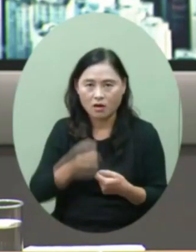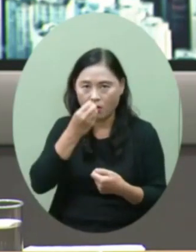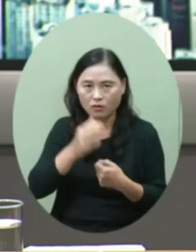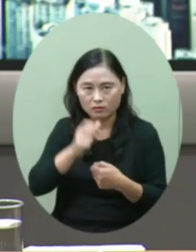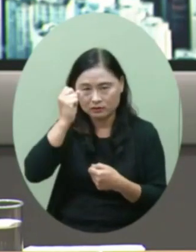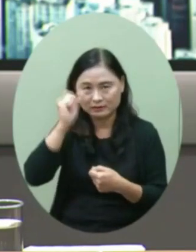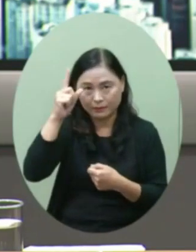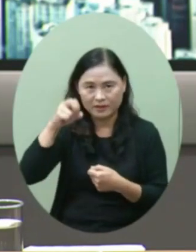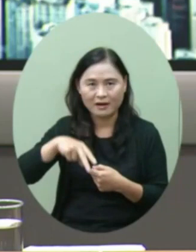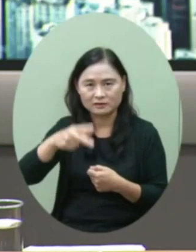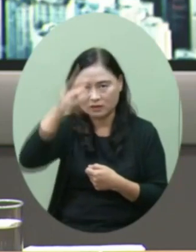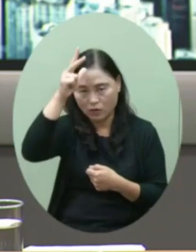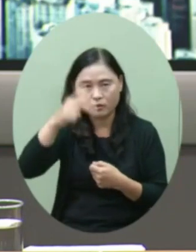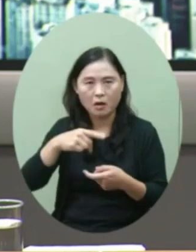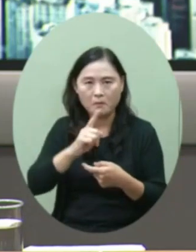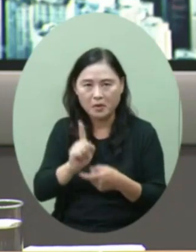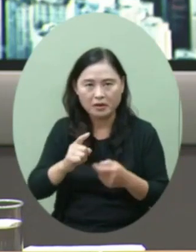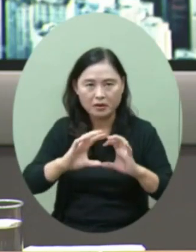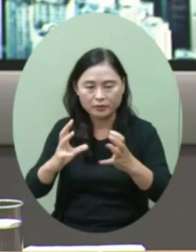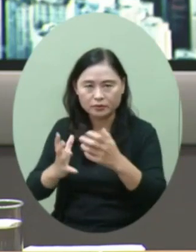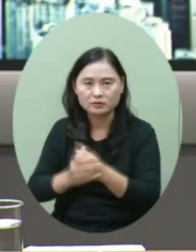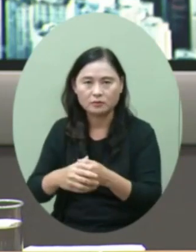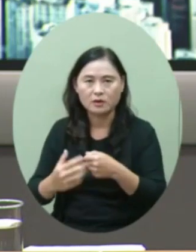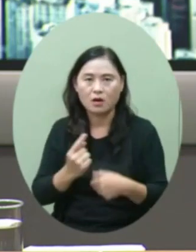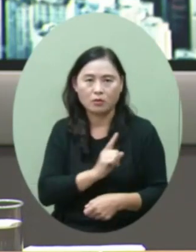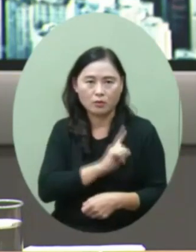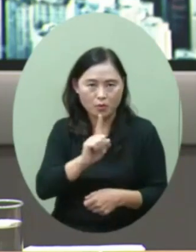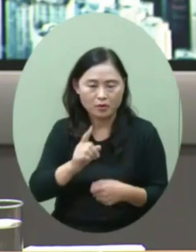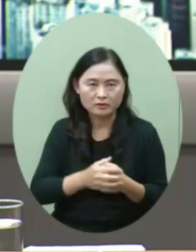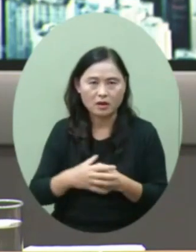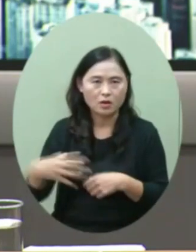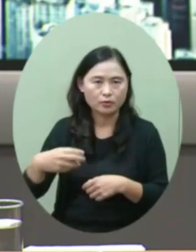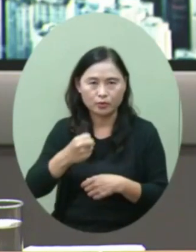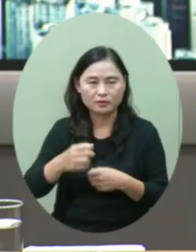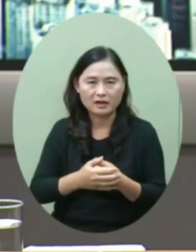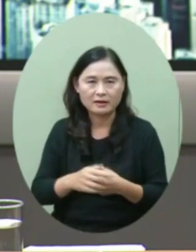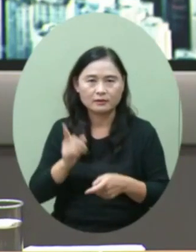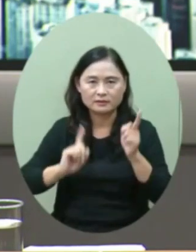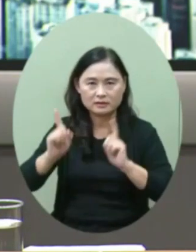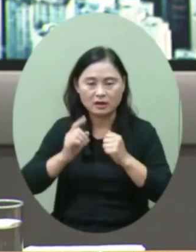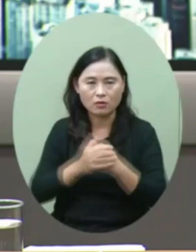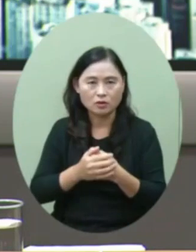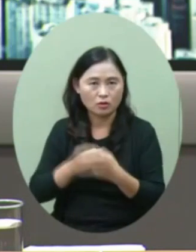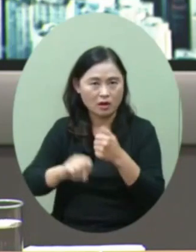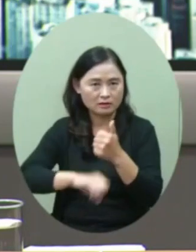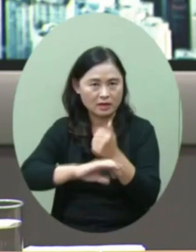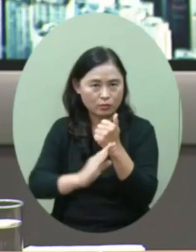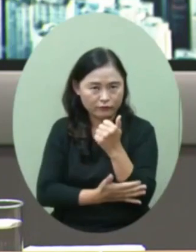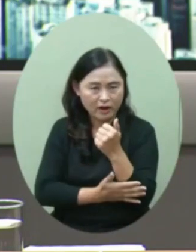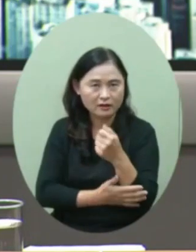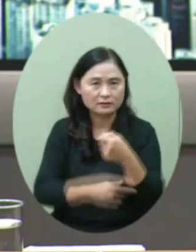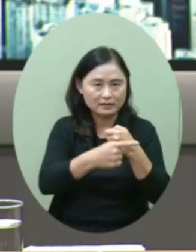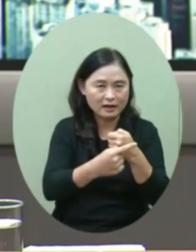stressed that no institution, organization, individual in the region shall contravene these provisions